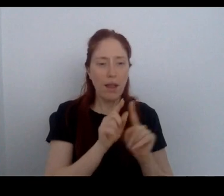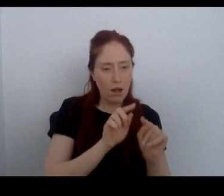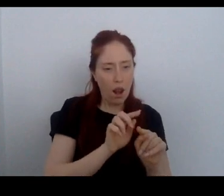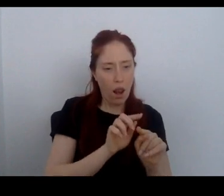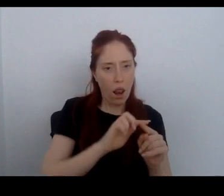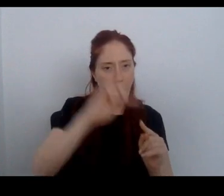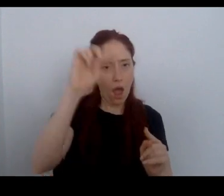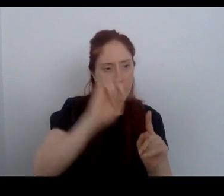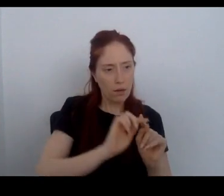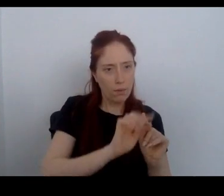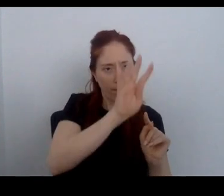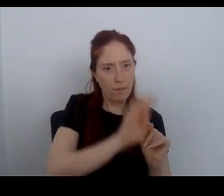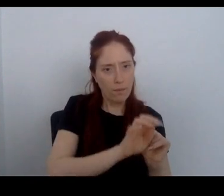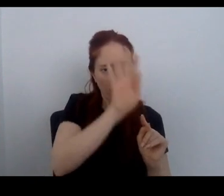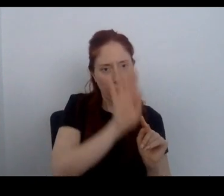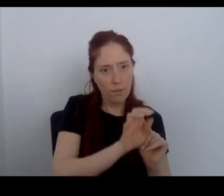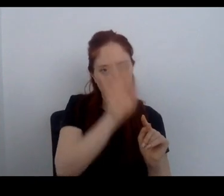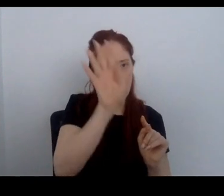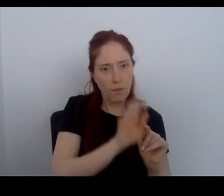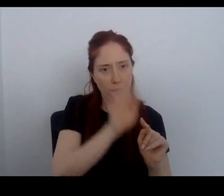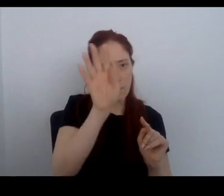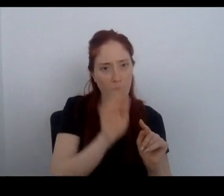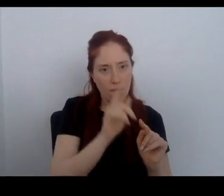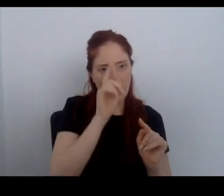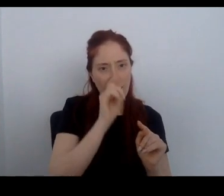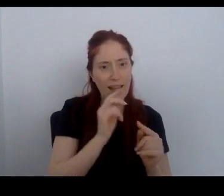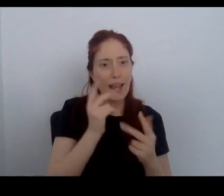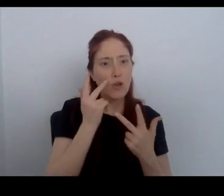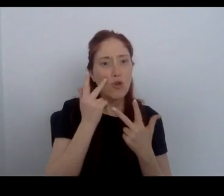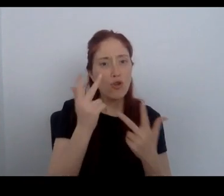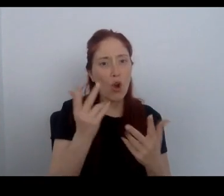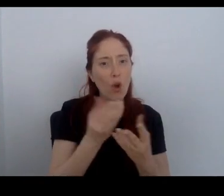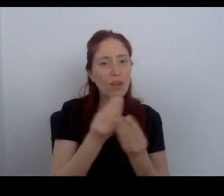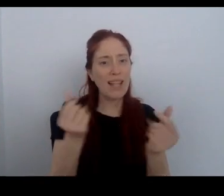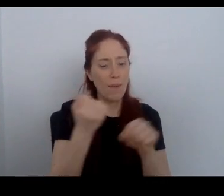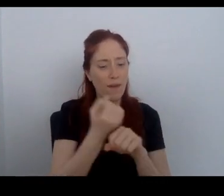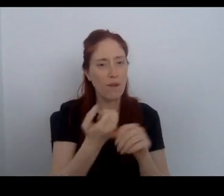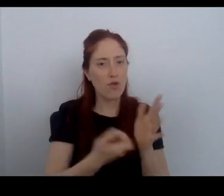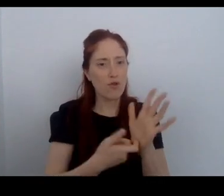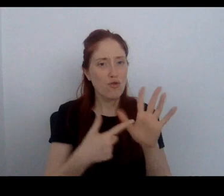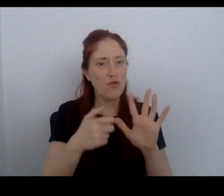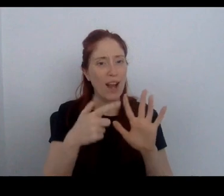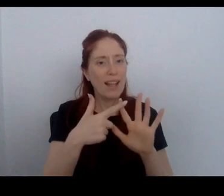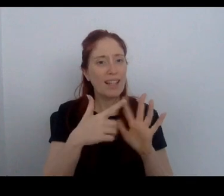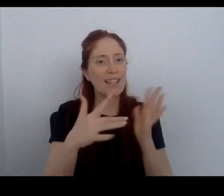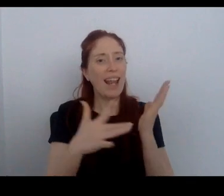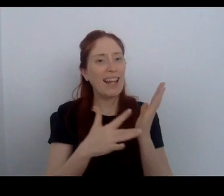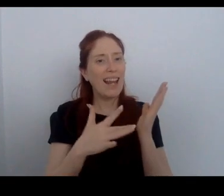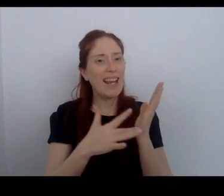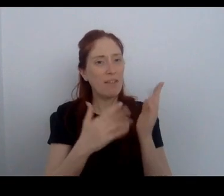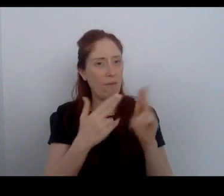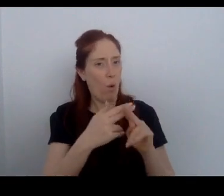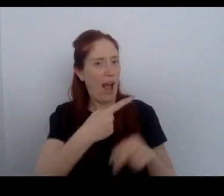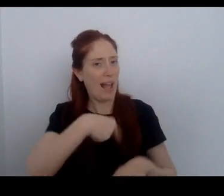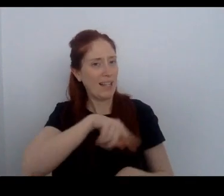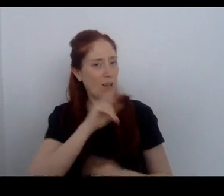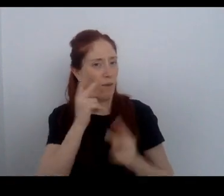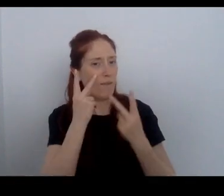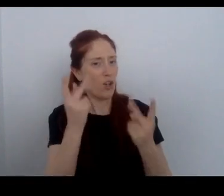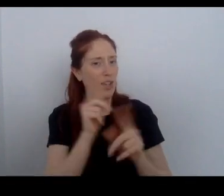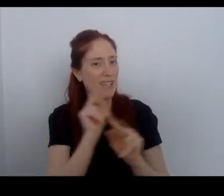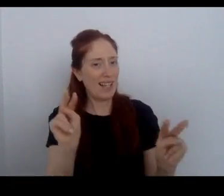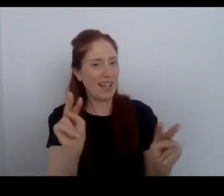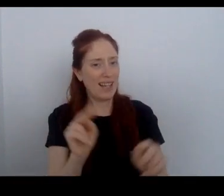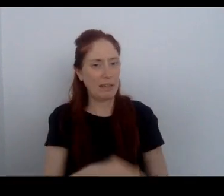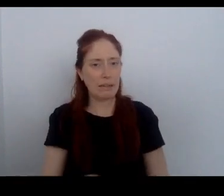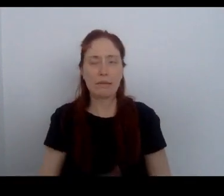form. Could you explain or demonstrate some of these techniques? That's in mine, it might be still a bit hard to see because I've only